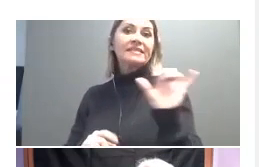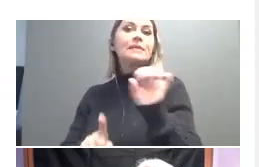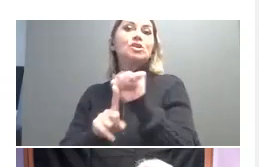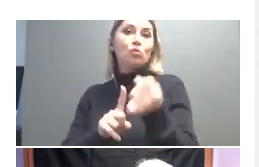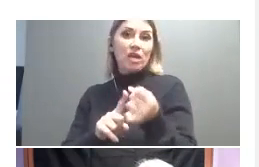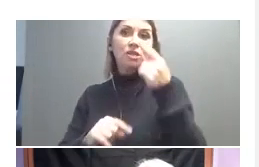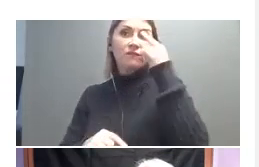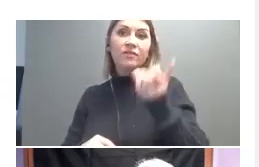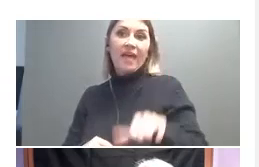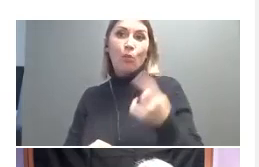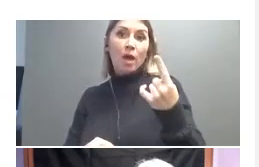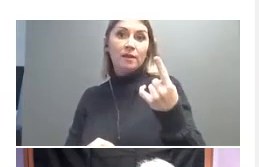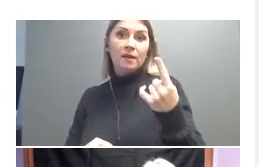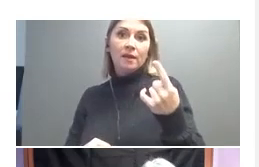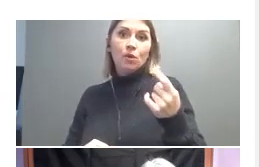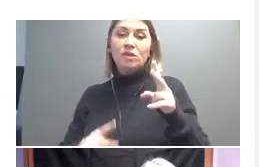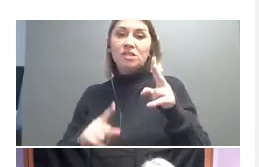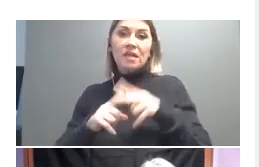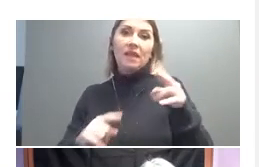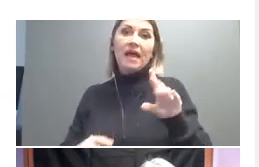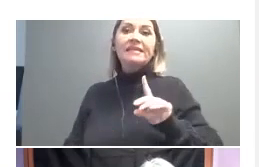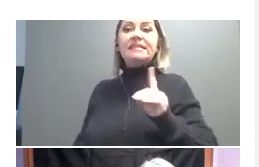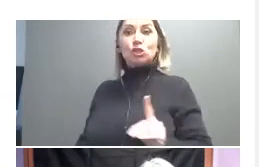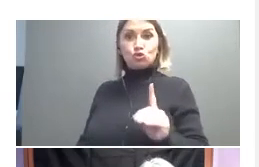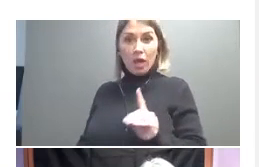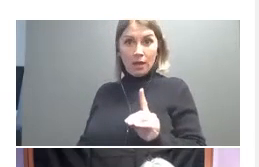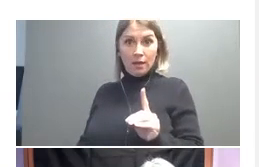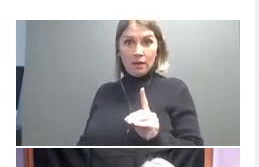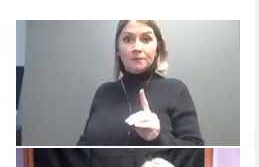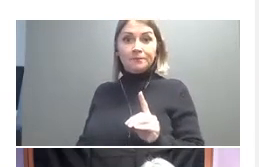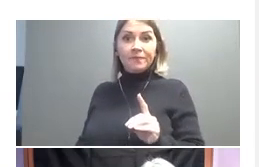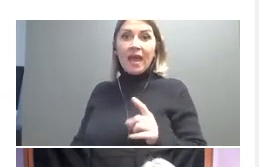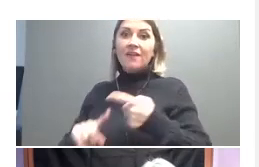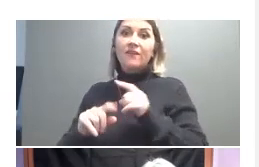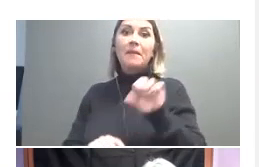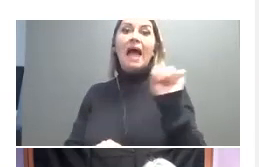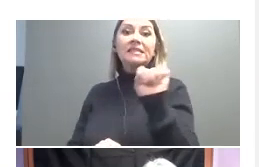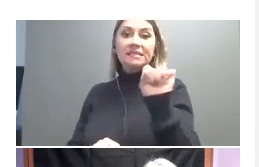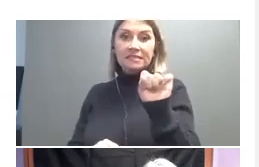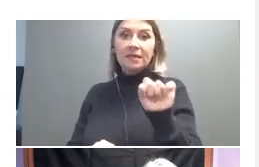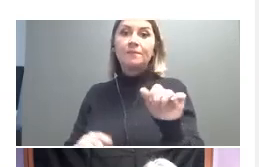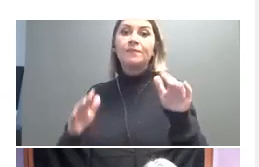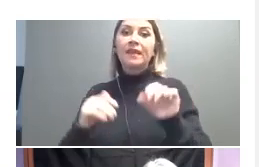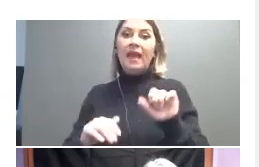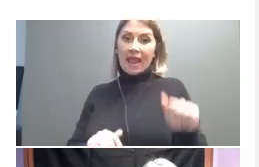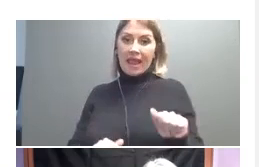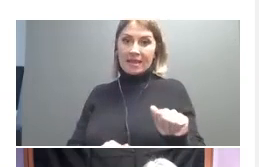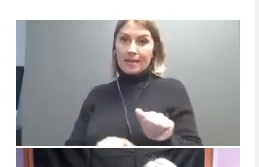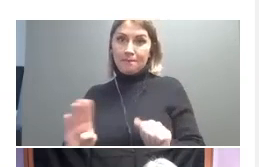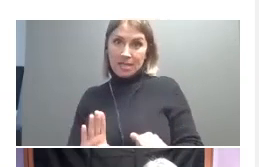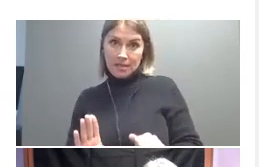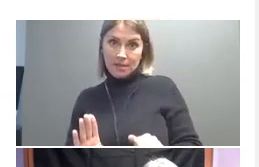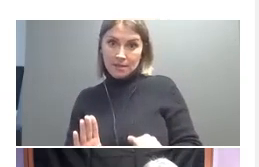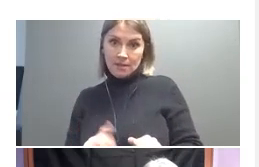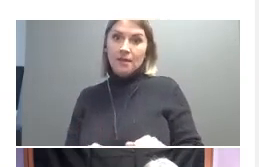for this one. Let's just apply Dijkstra here as well. And from S, I again see A and B. And